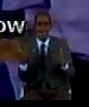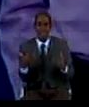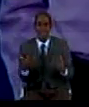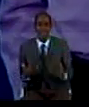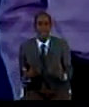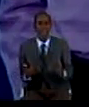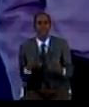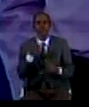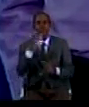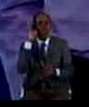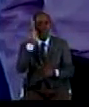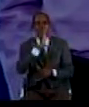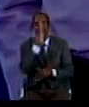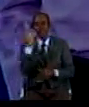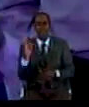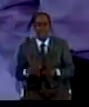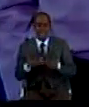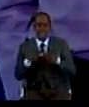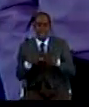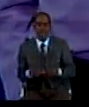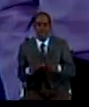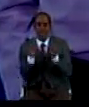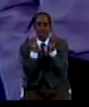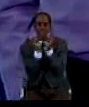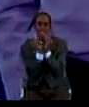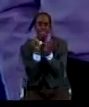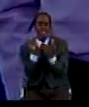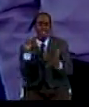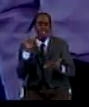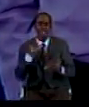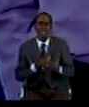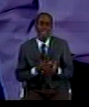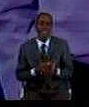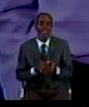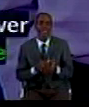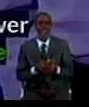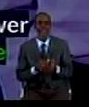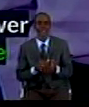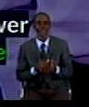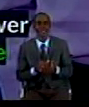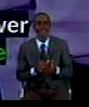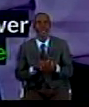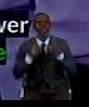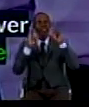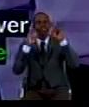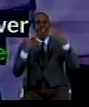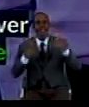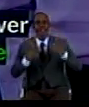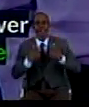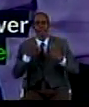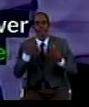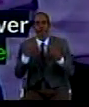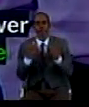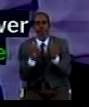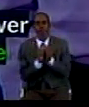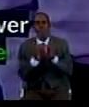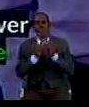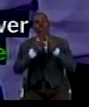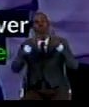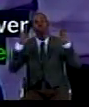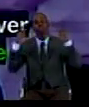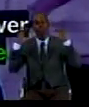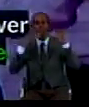Never remain bound again. He has attacks come with